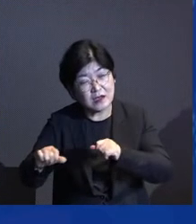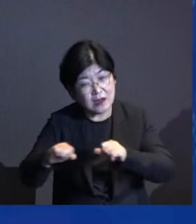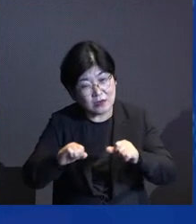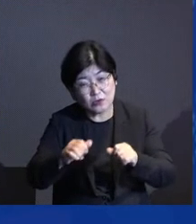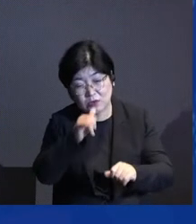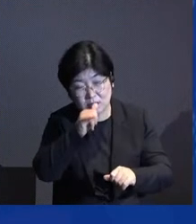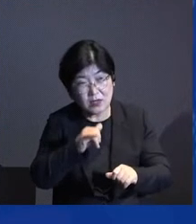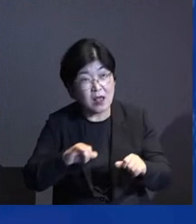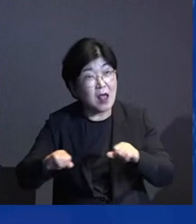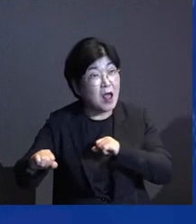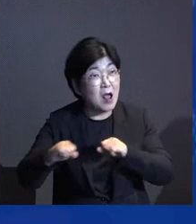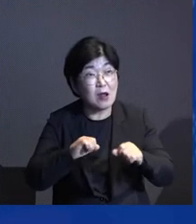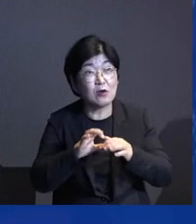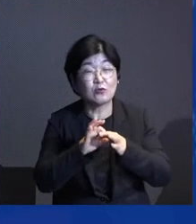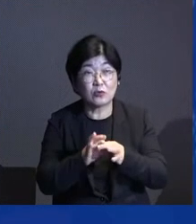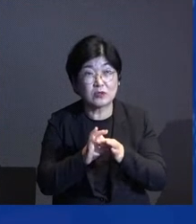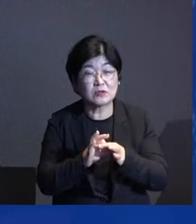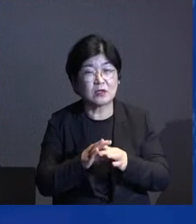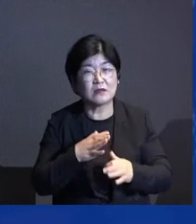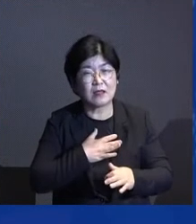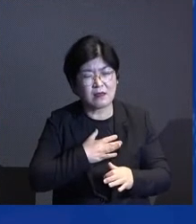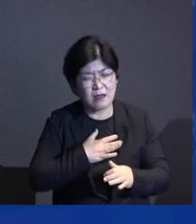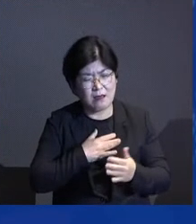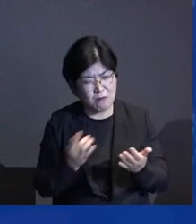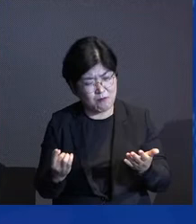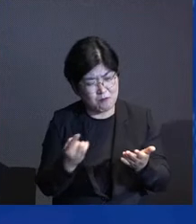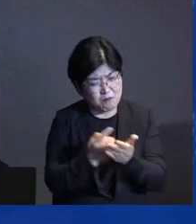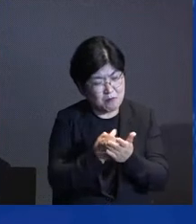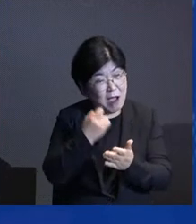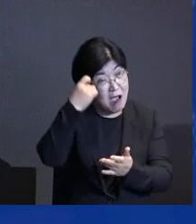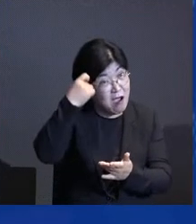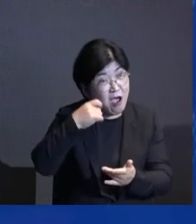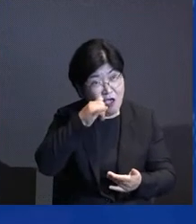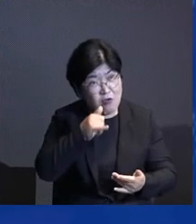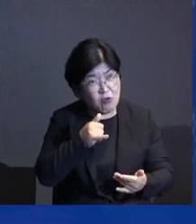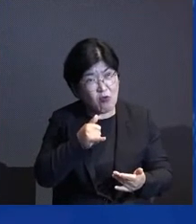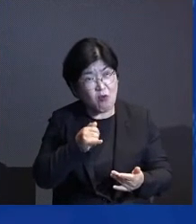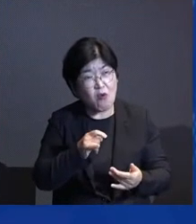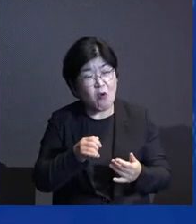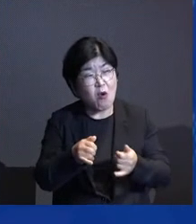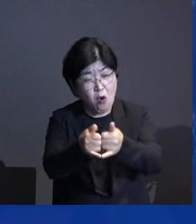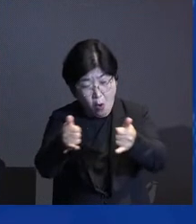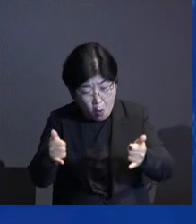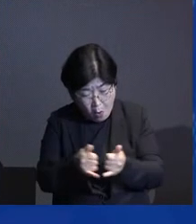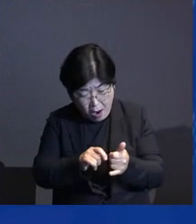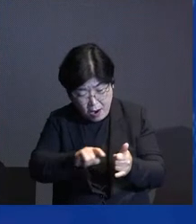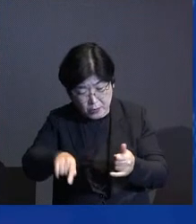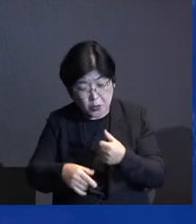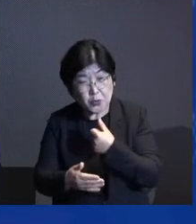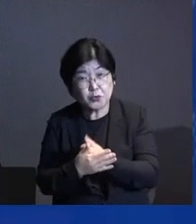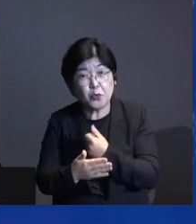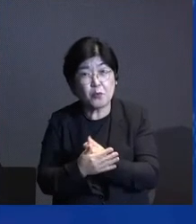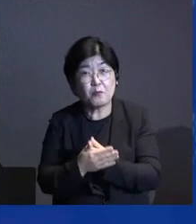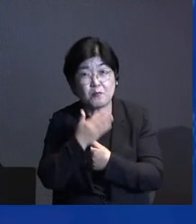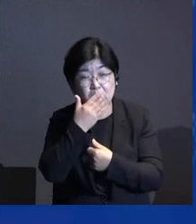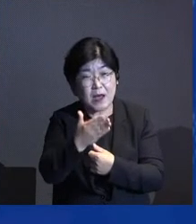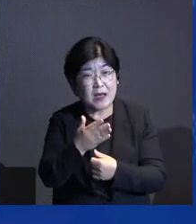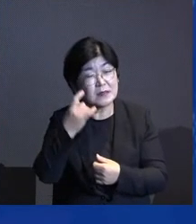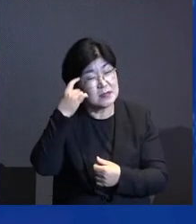and supporting the community. And they have a very high social responsibility and